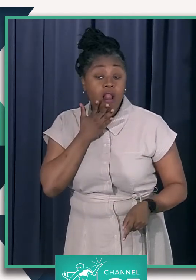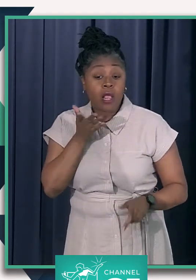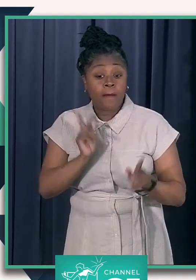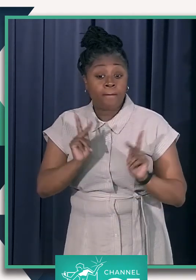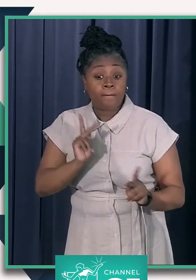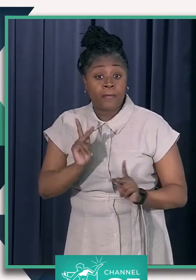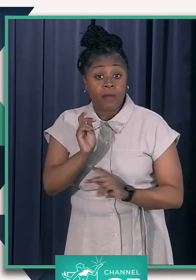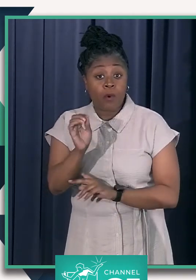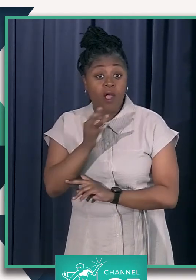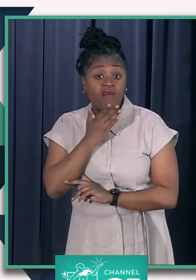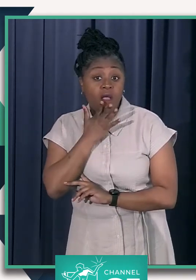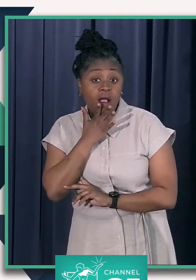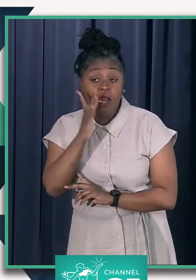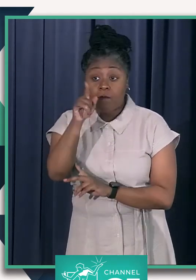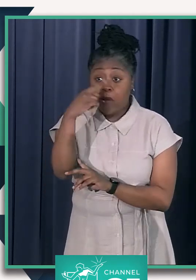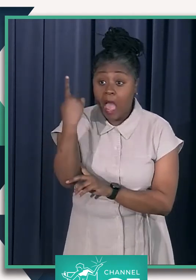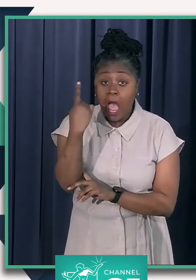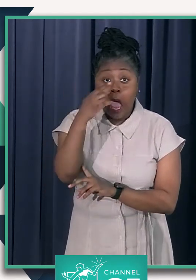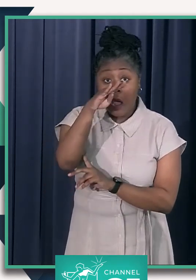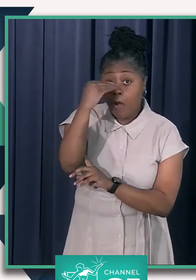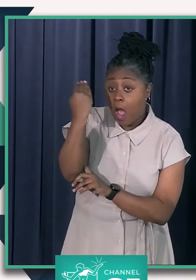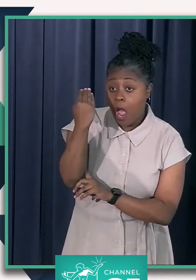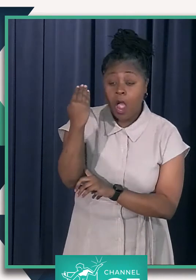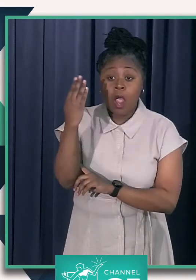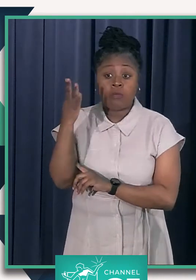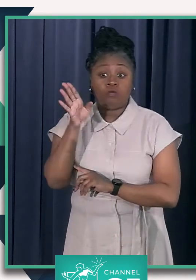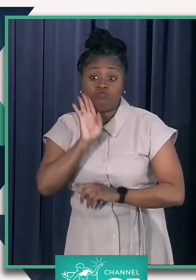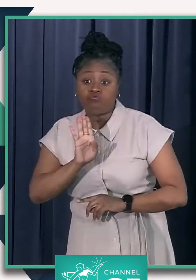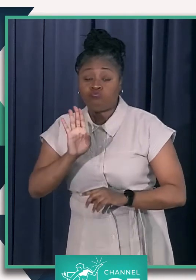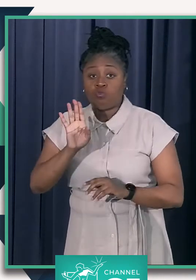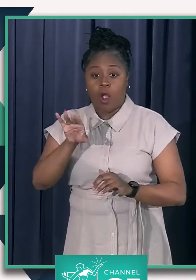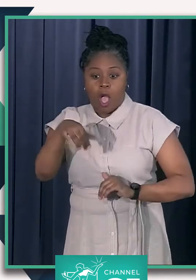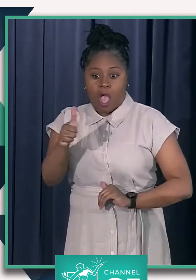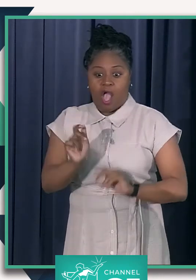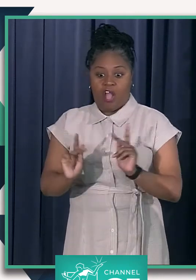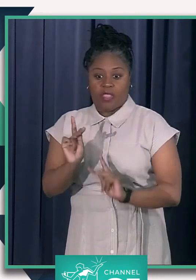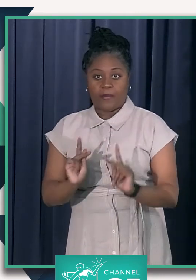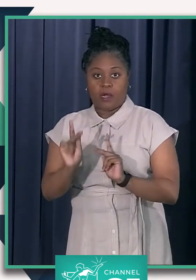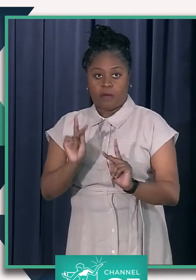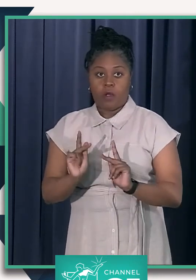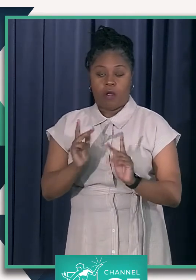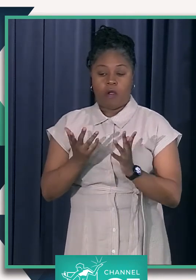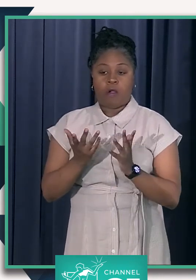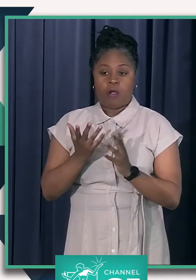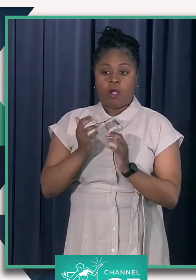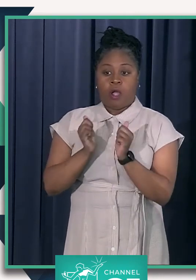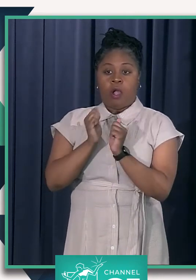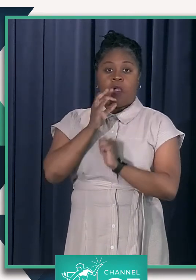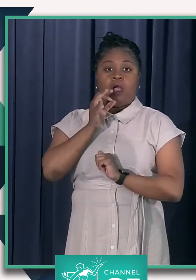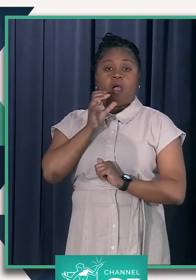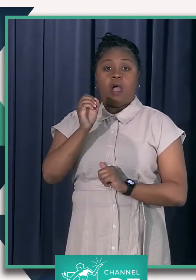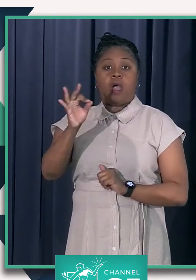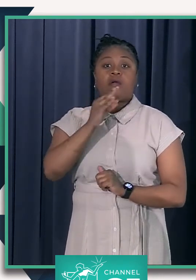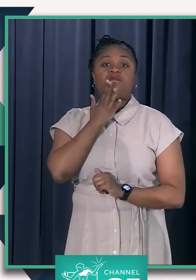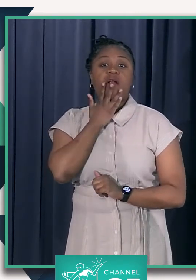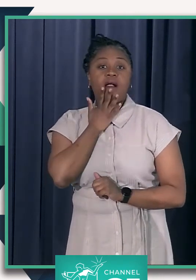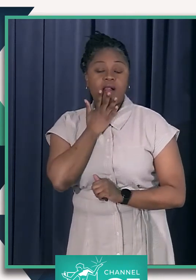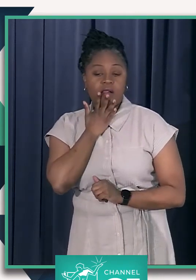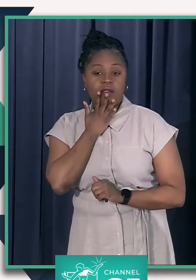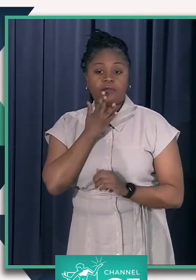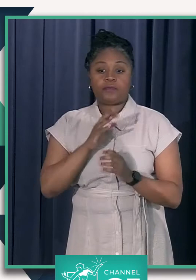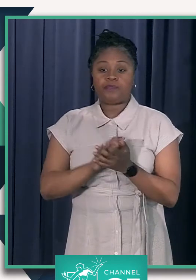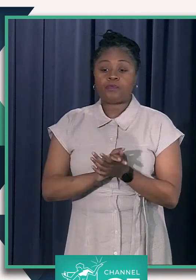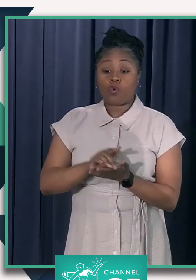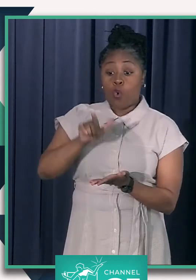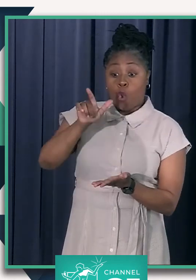who are developers who need assistance to get projects across the goal line, so to speak. We'll have low-interest